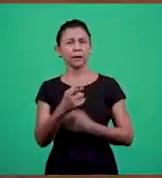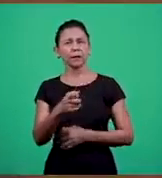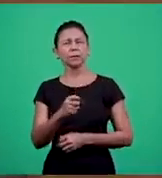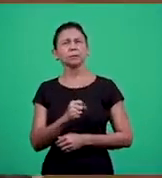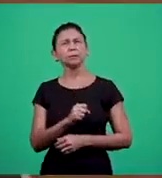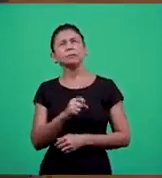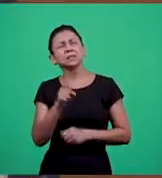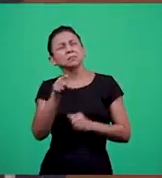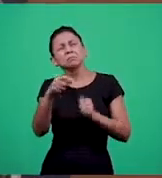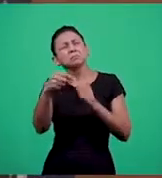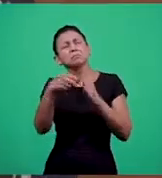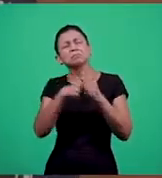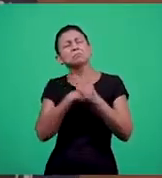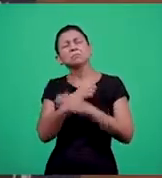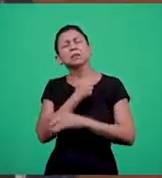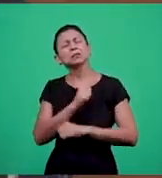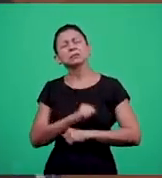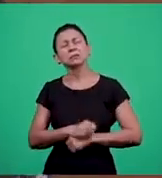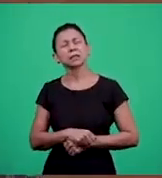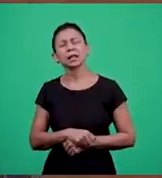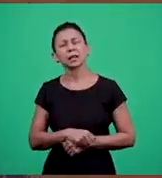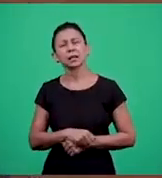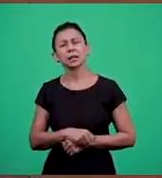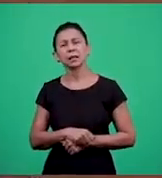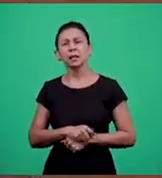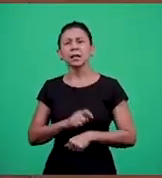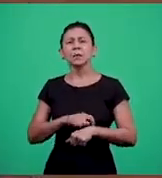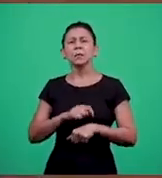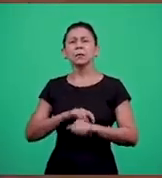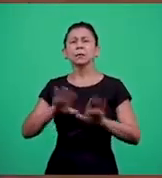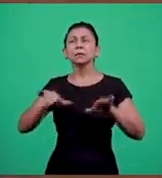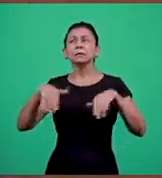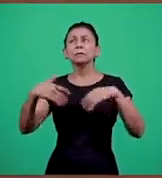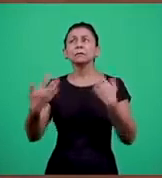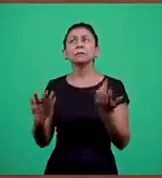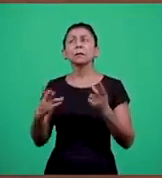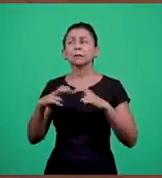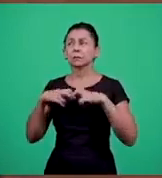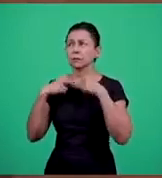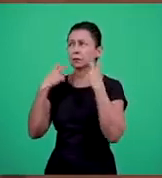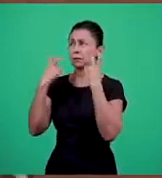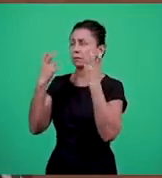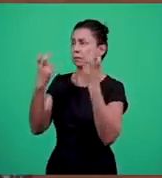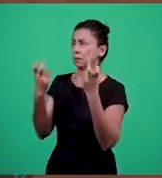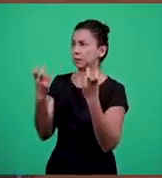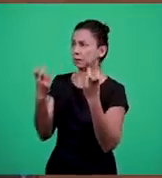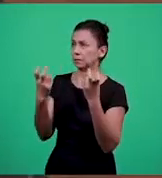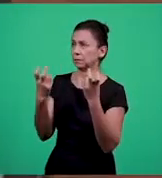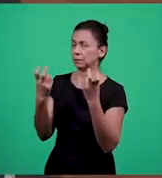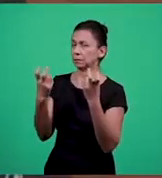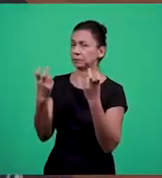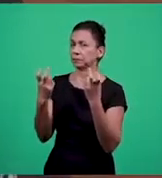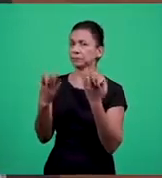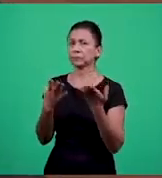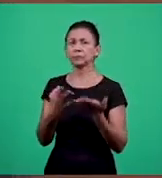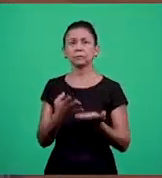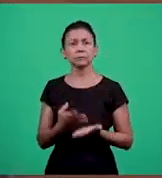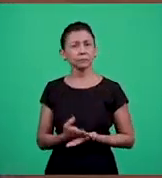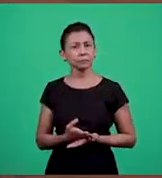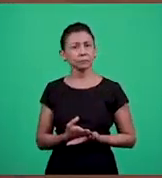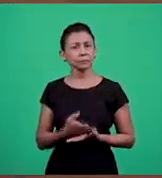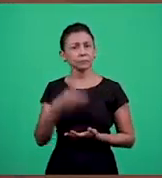brings deliverance to our family. So the sign needs to be in our hearts and mind all the